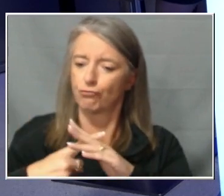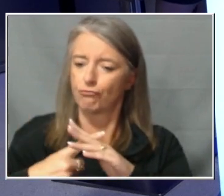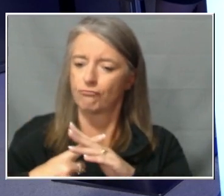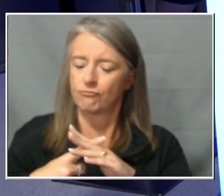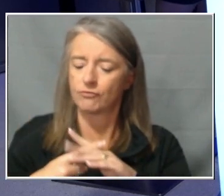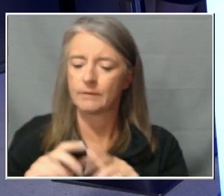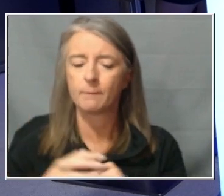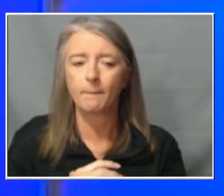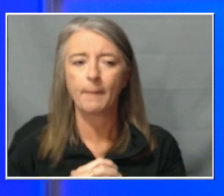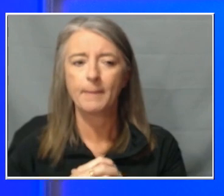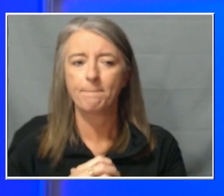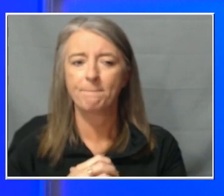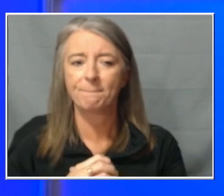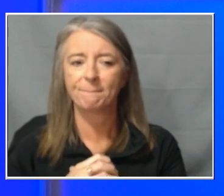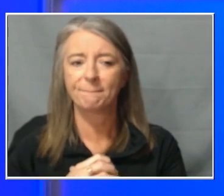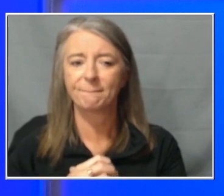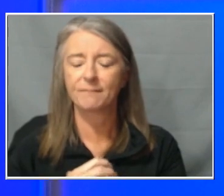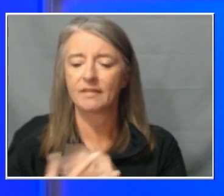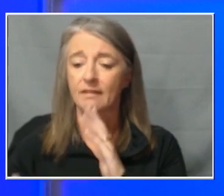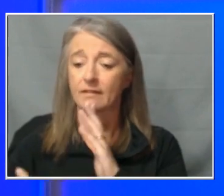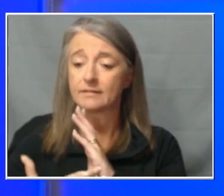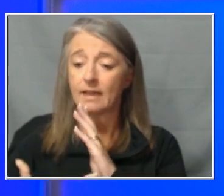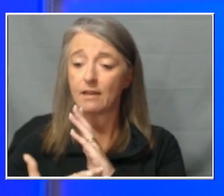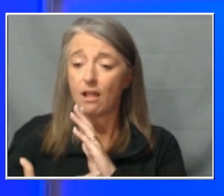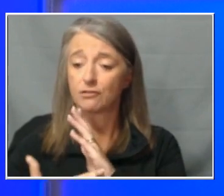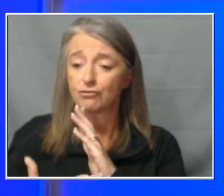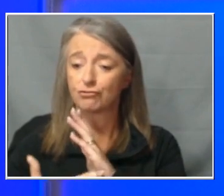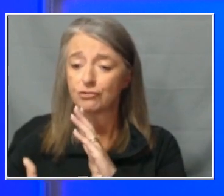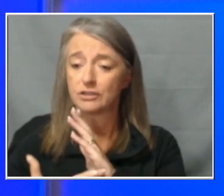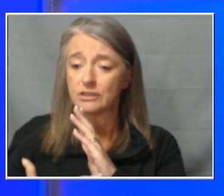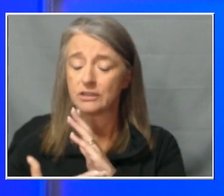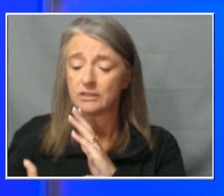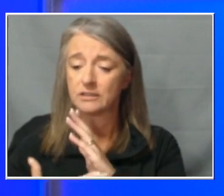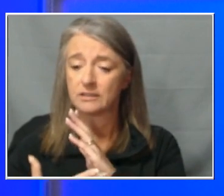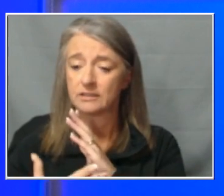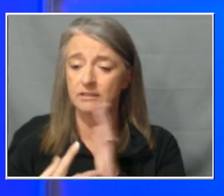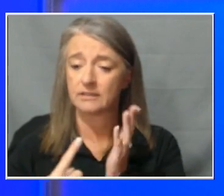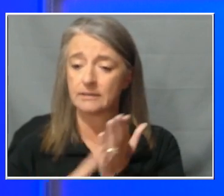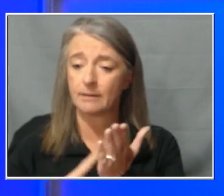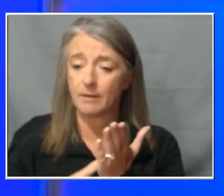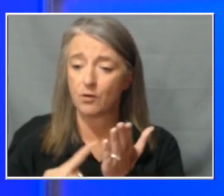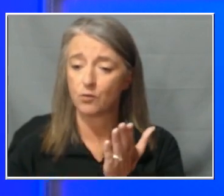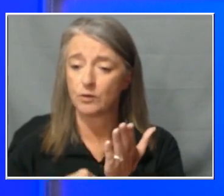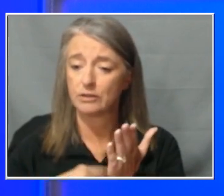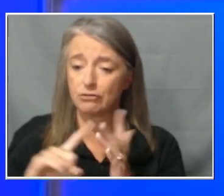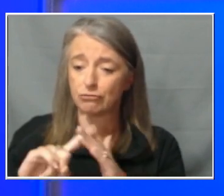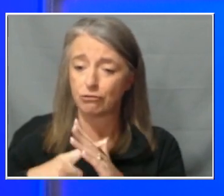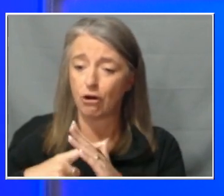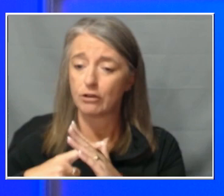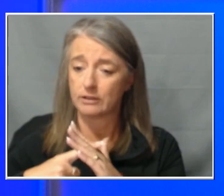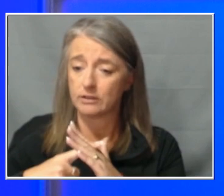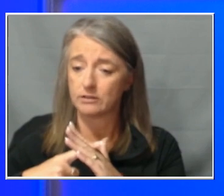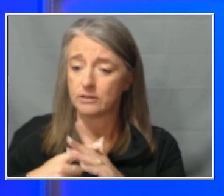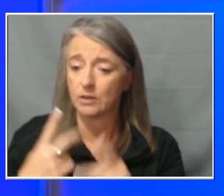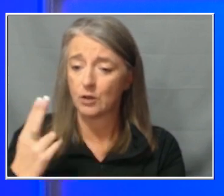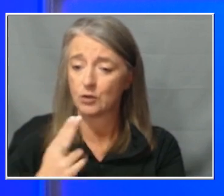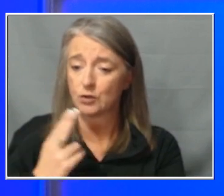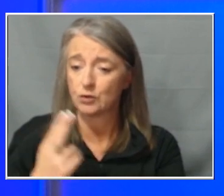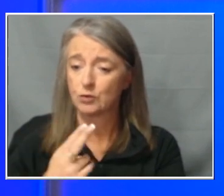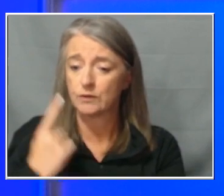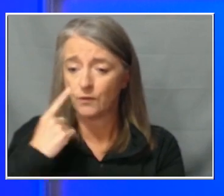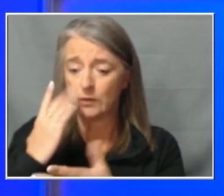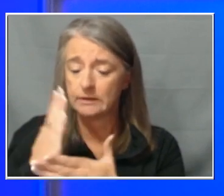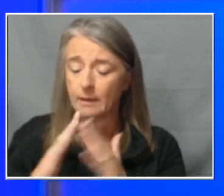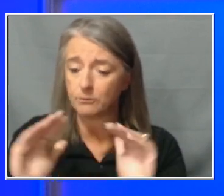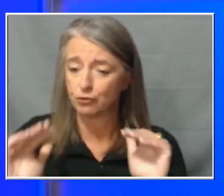So the technology was something that we had started employing. We had actually used it in children